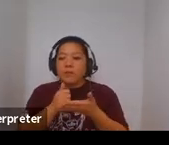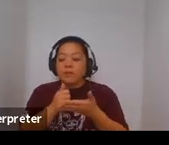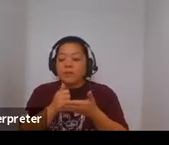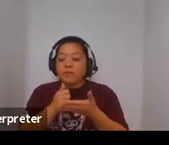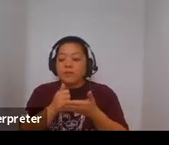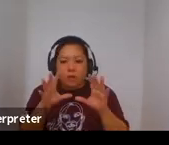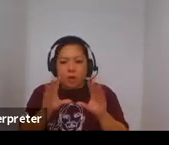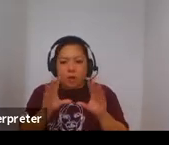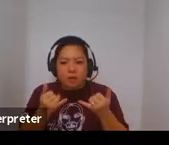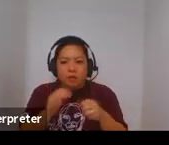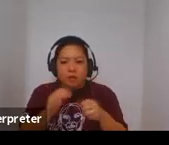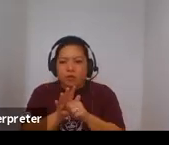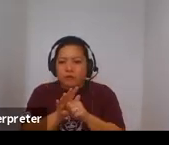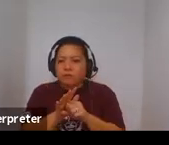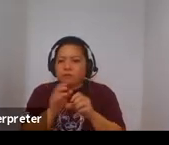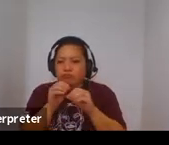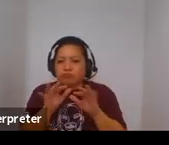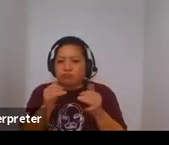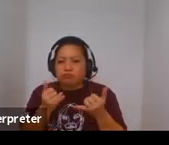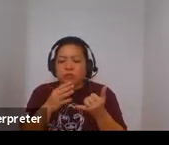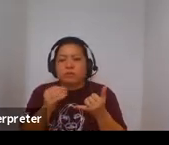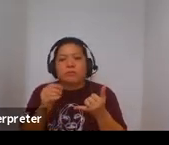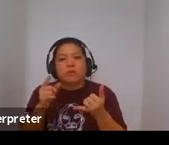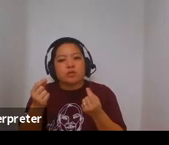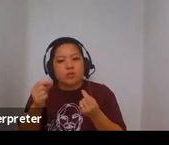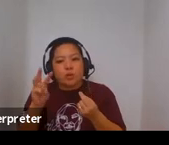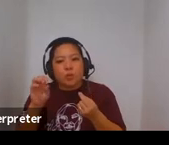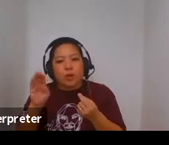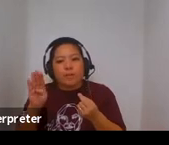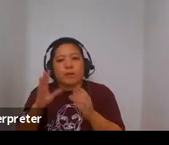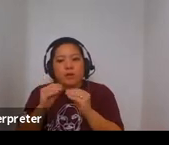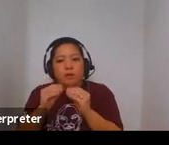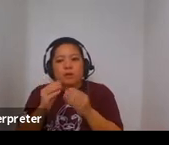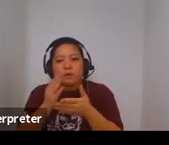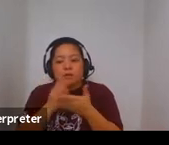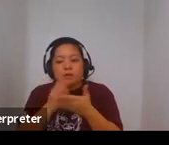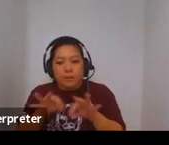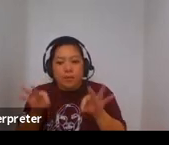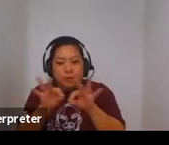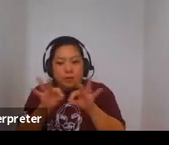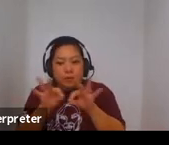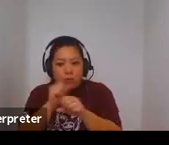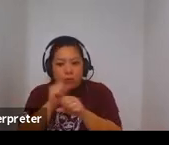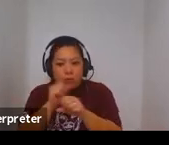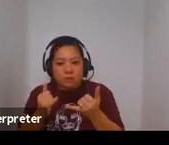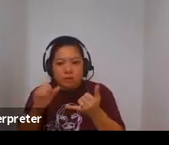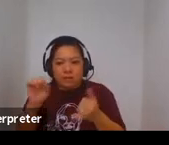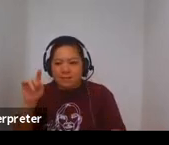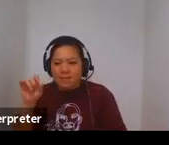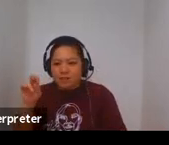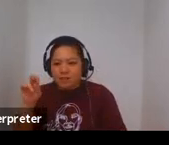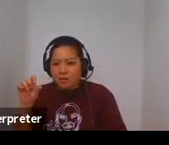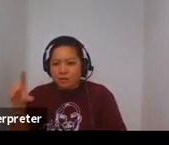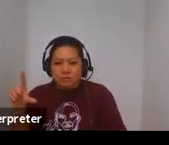Yeah, I'm going to do a web conference on essential workers as well. But just in general, I